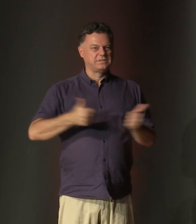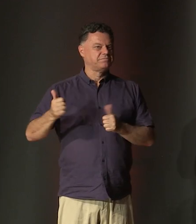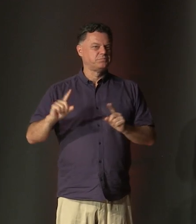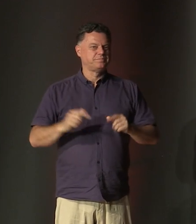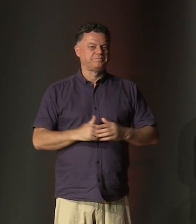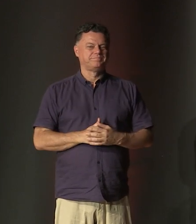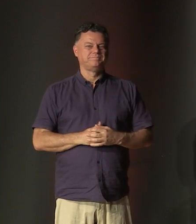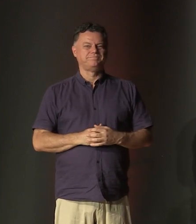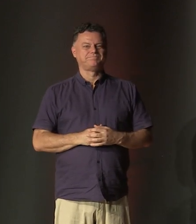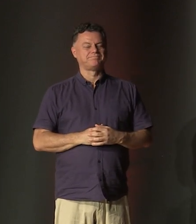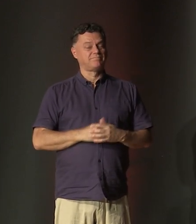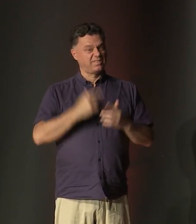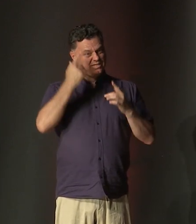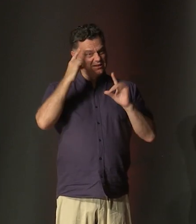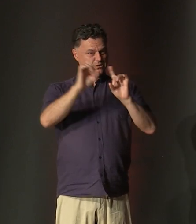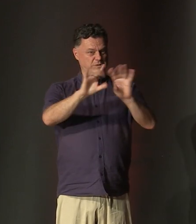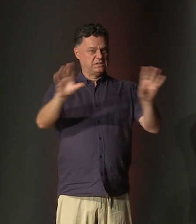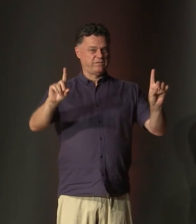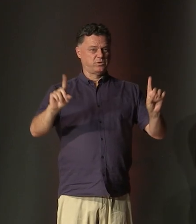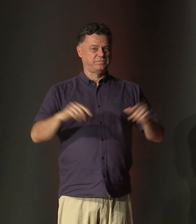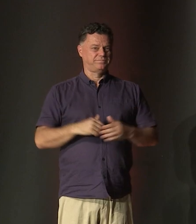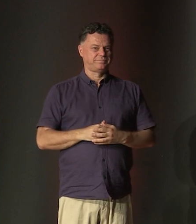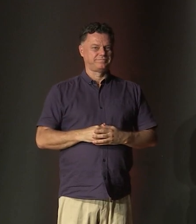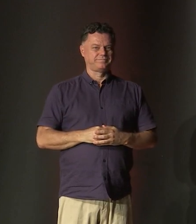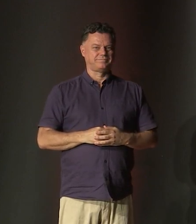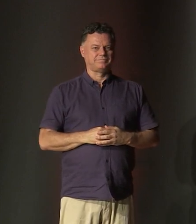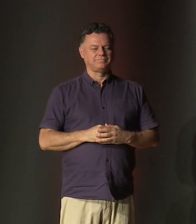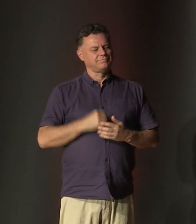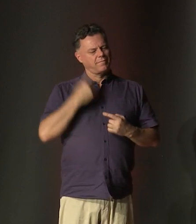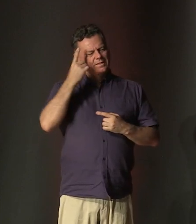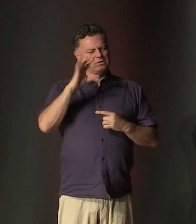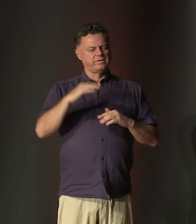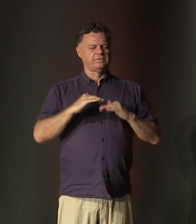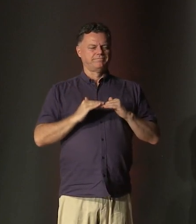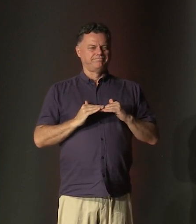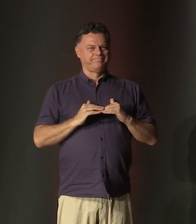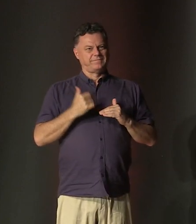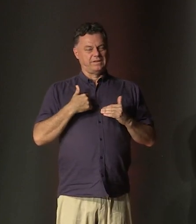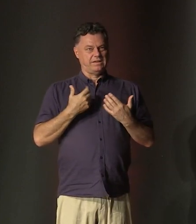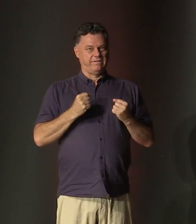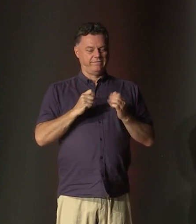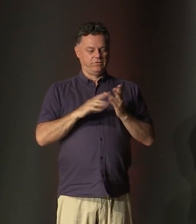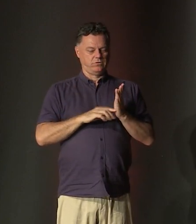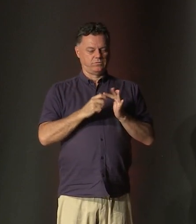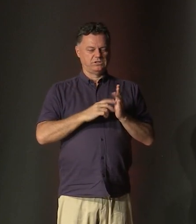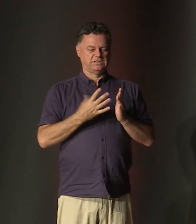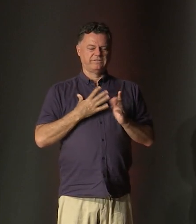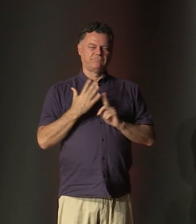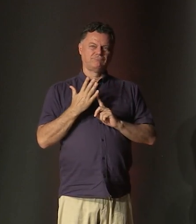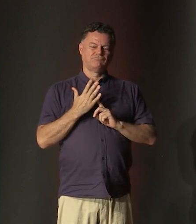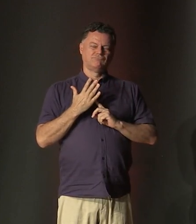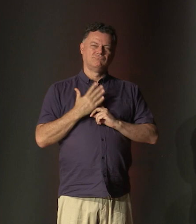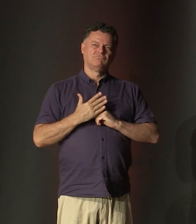What would that be like for you if you could really connect with self-compassion?